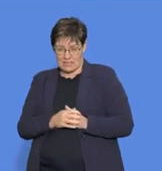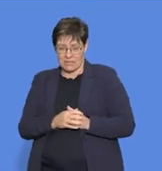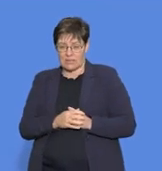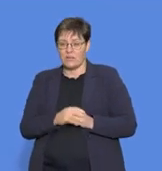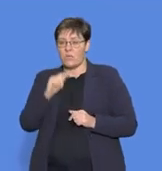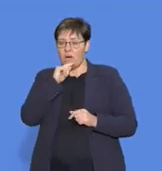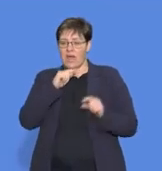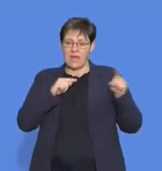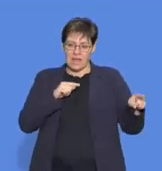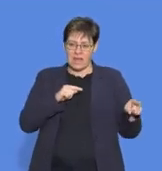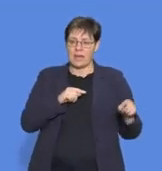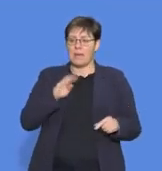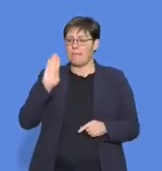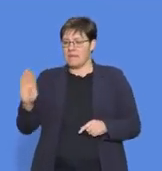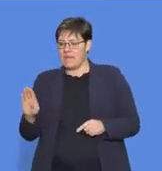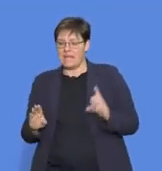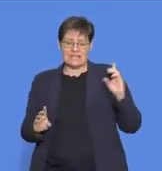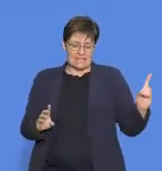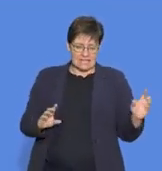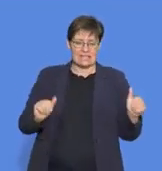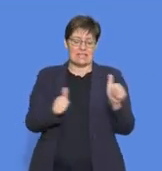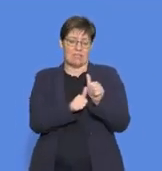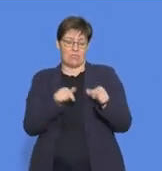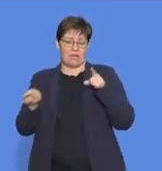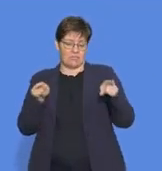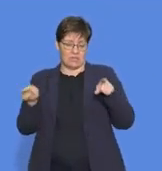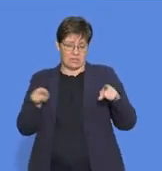Because those 2 angles, B and D, need to be supplementary.